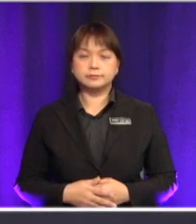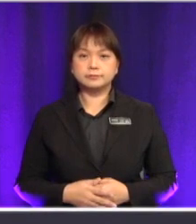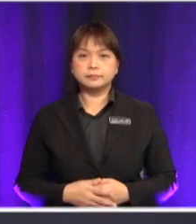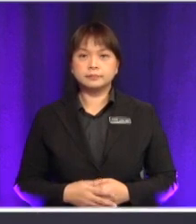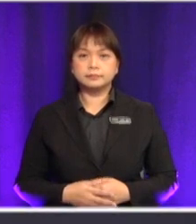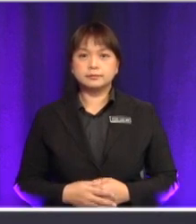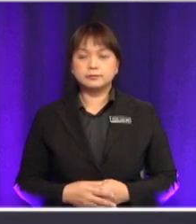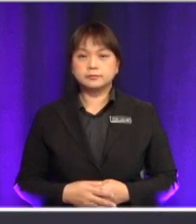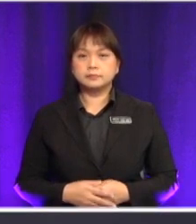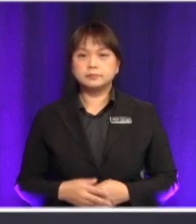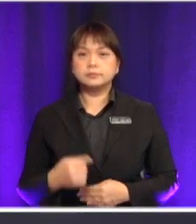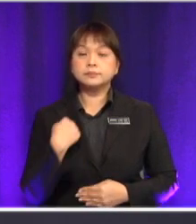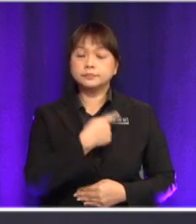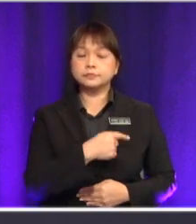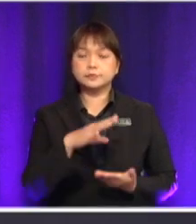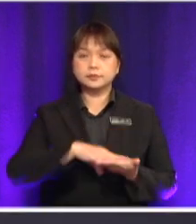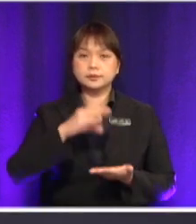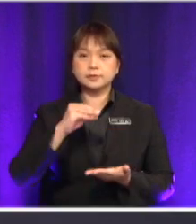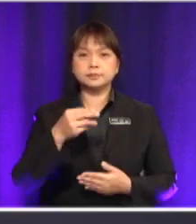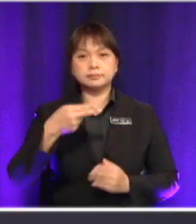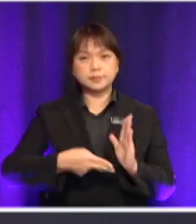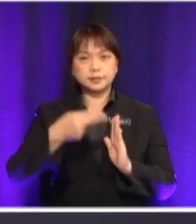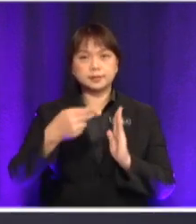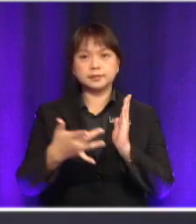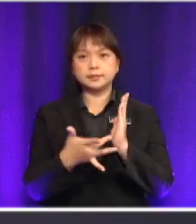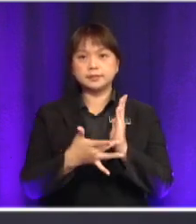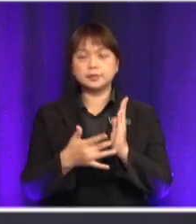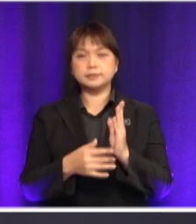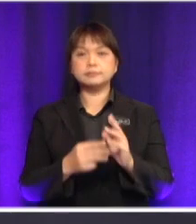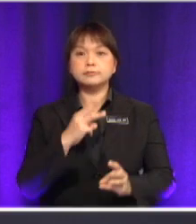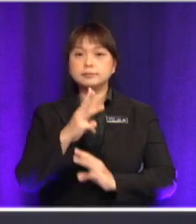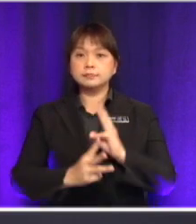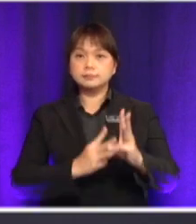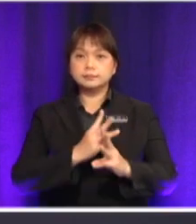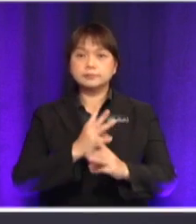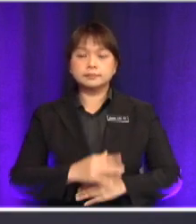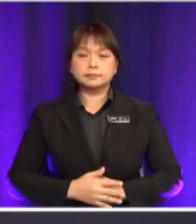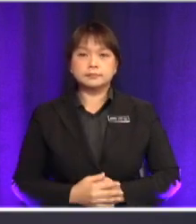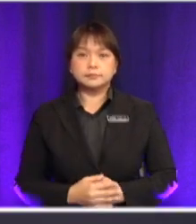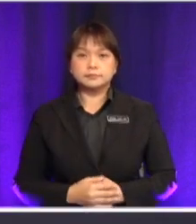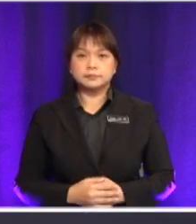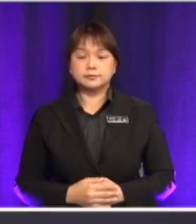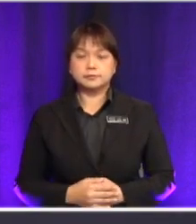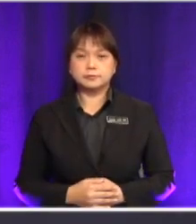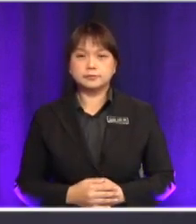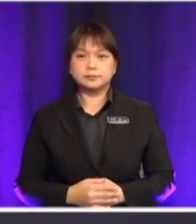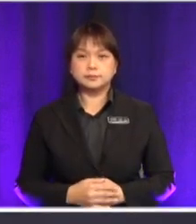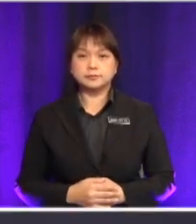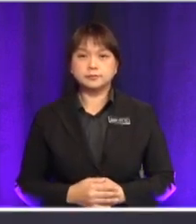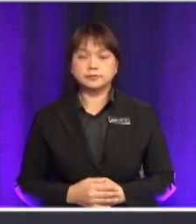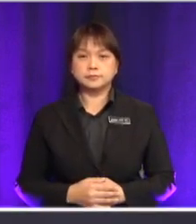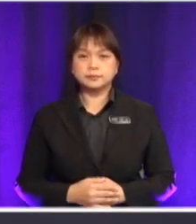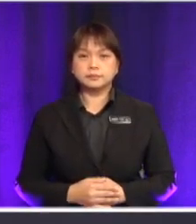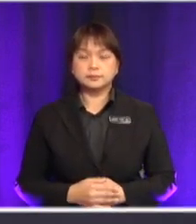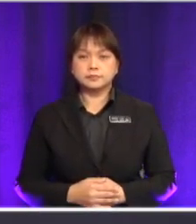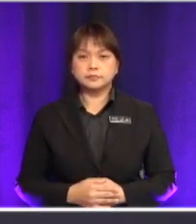we're learning about high-tech world, but not really much on what's around us, but more focused on our reading skills. Now we have